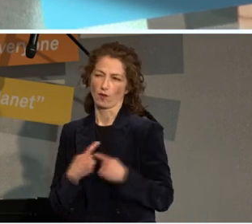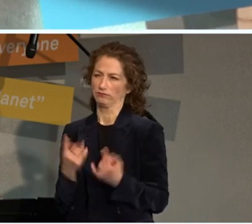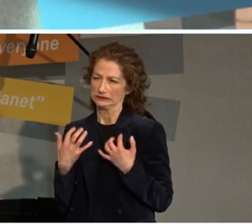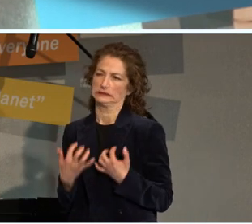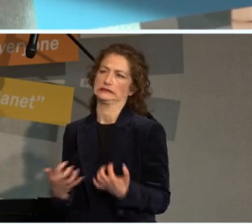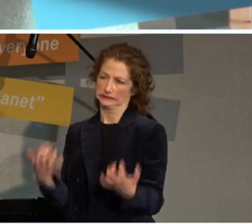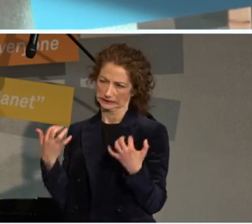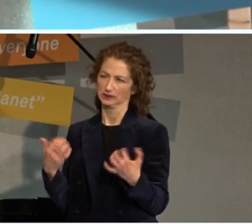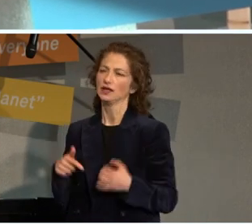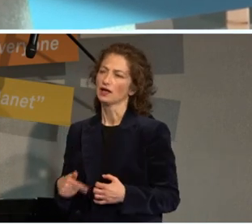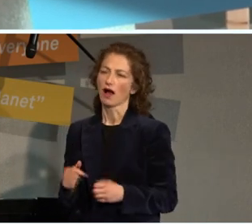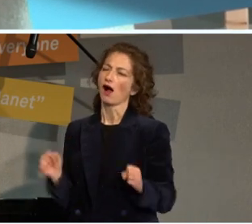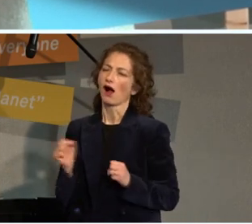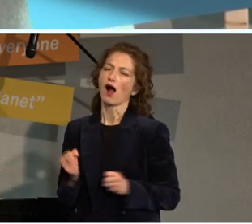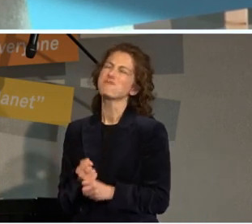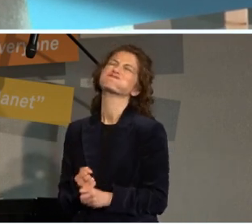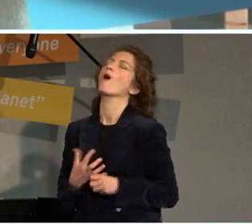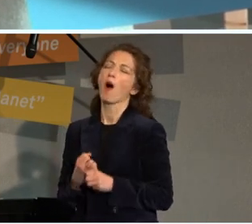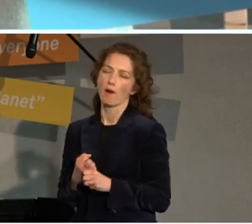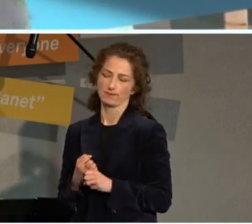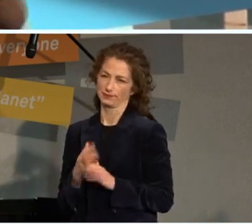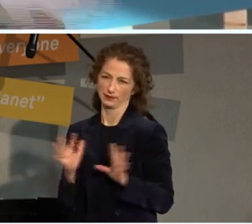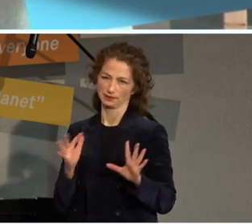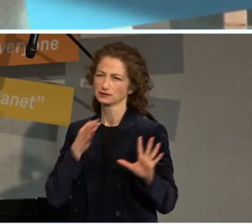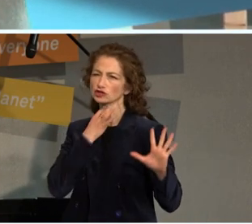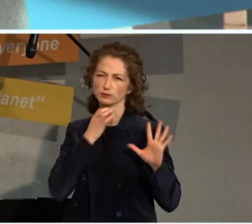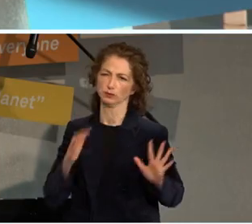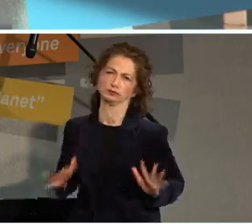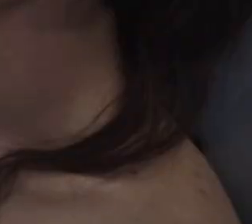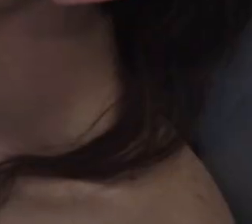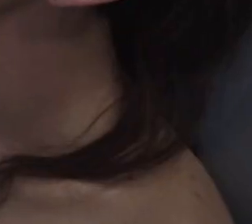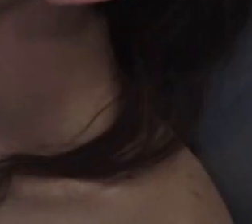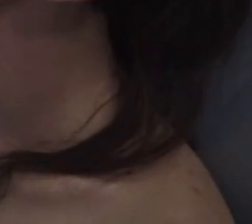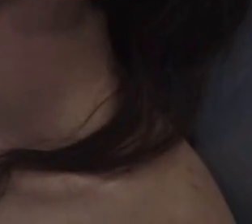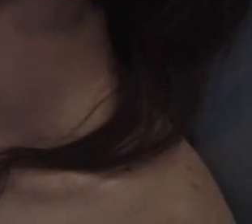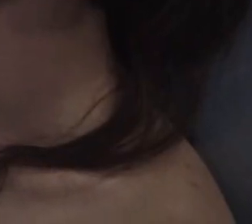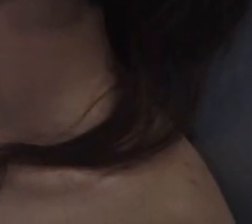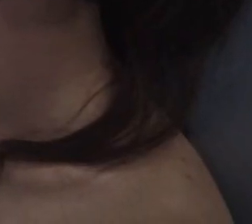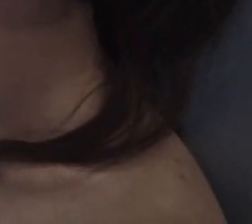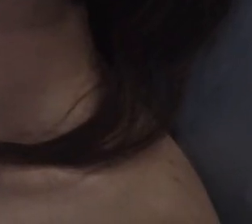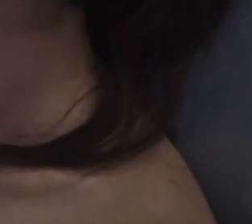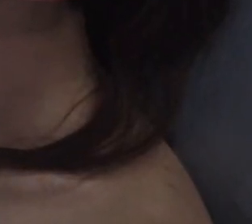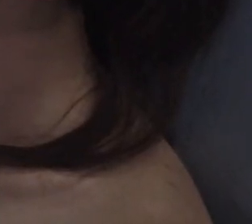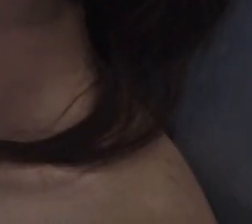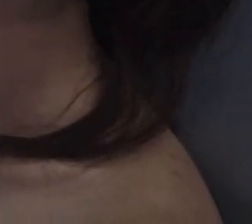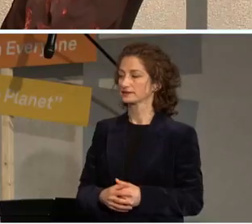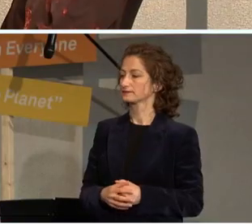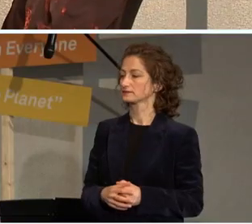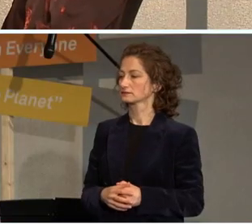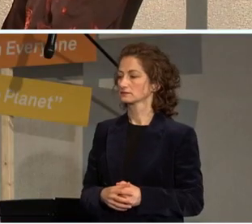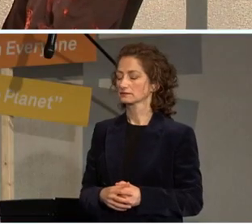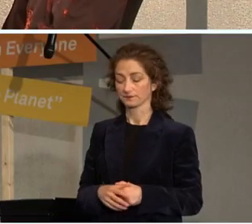bomb, exciting event. I want you guys to like make noise and be loud and express yourself.